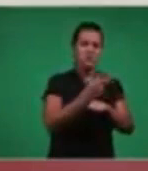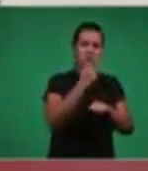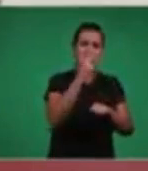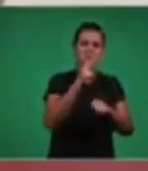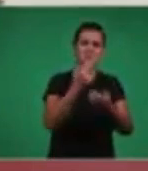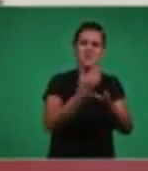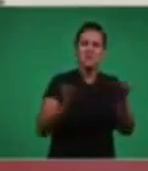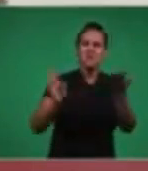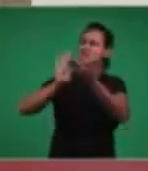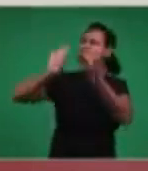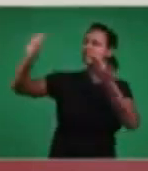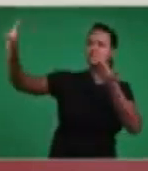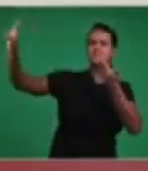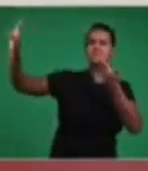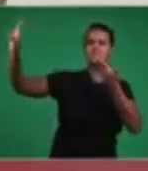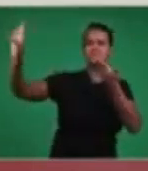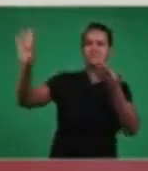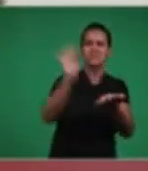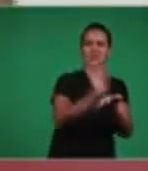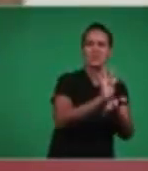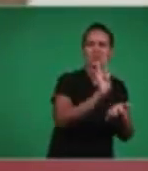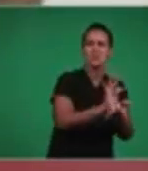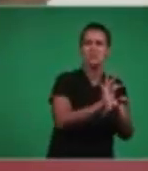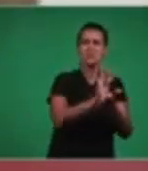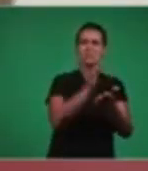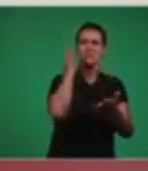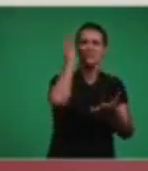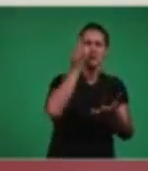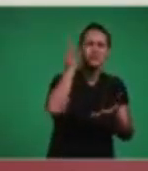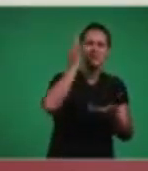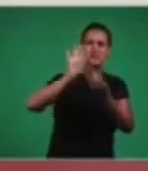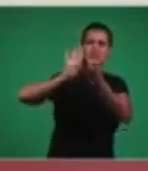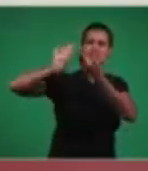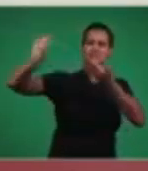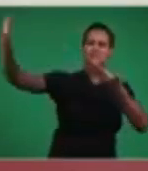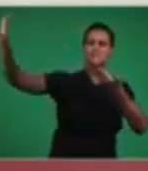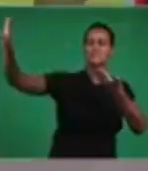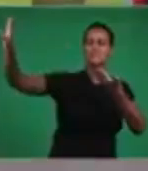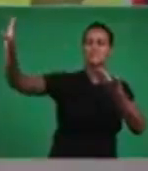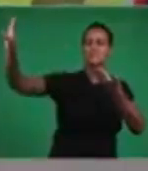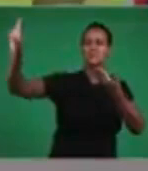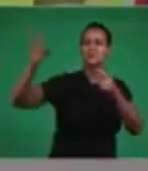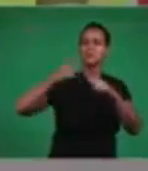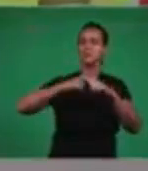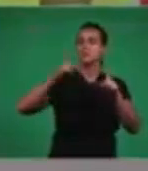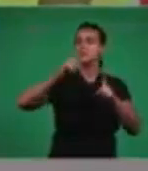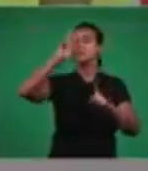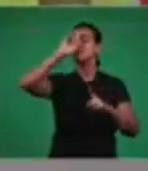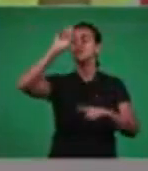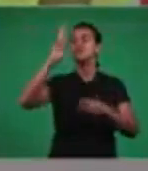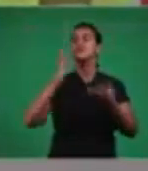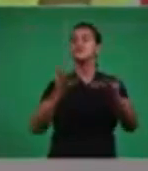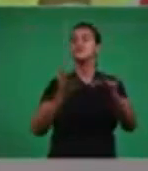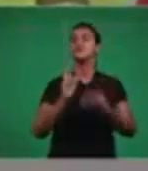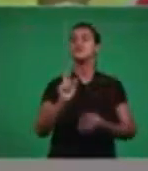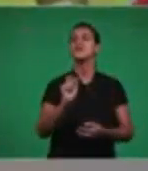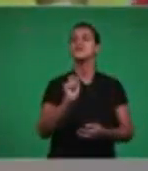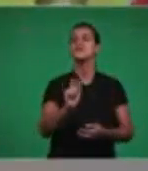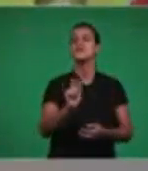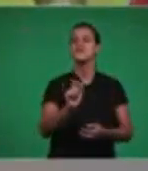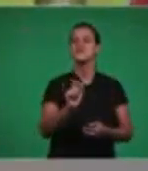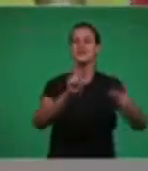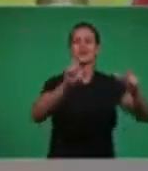push man straight from the Lord, philosophy, theology, not the word of God, but what God has for